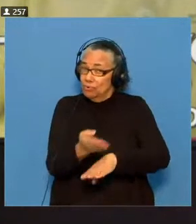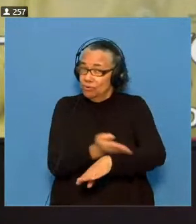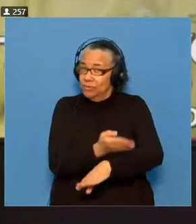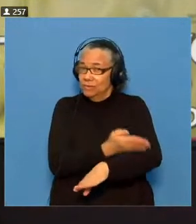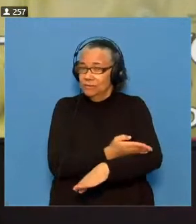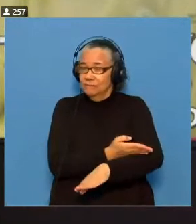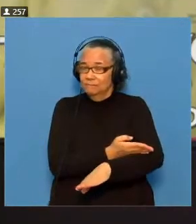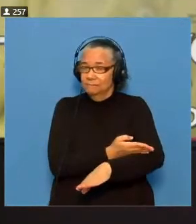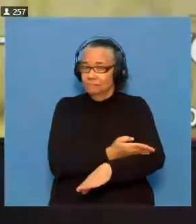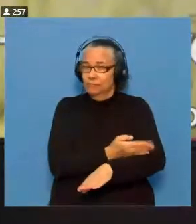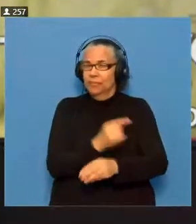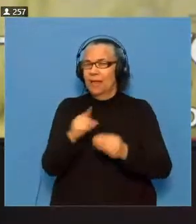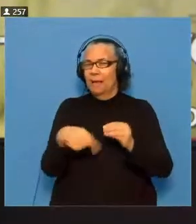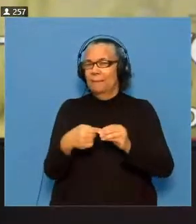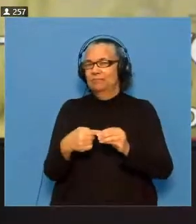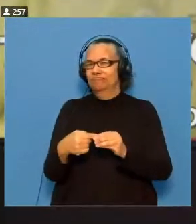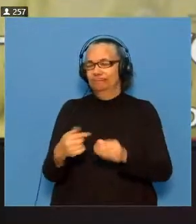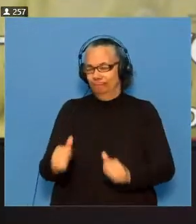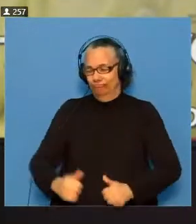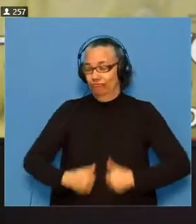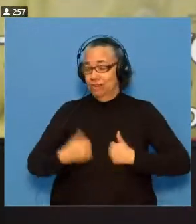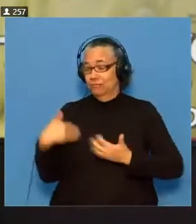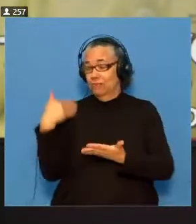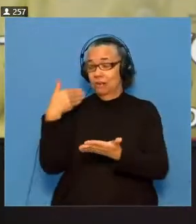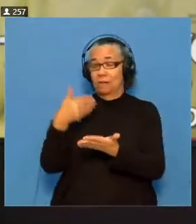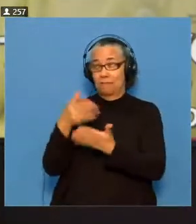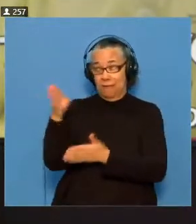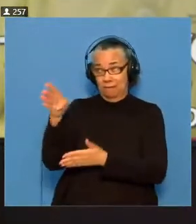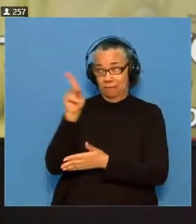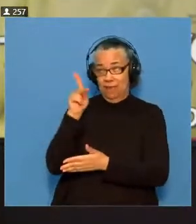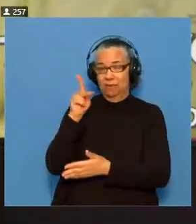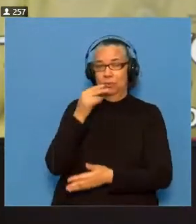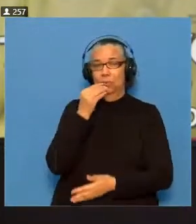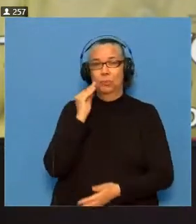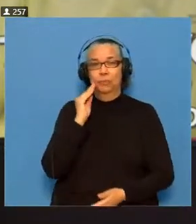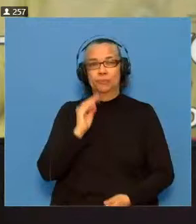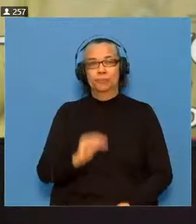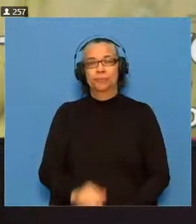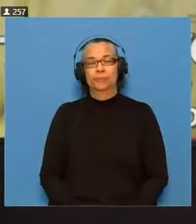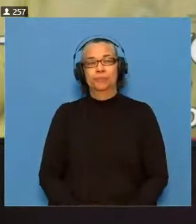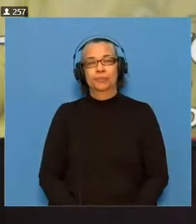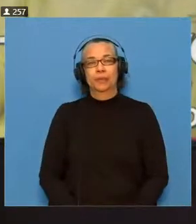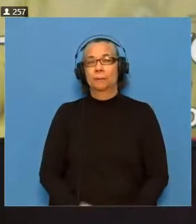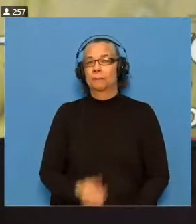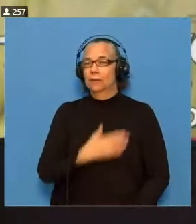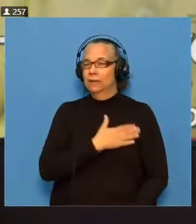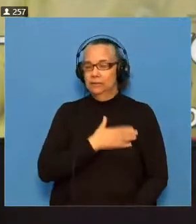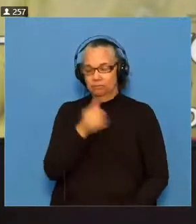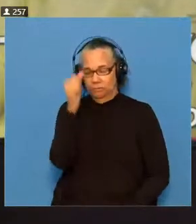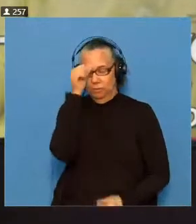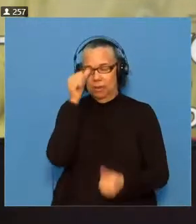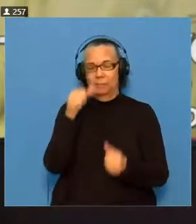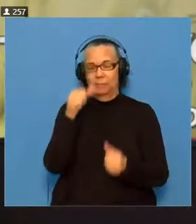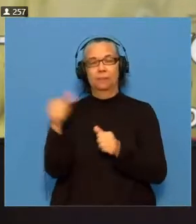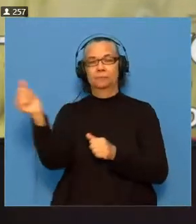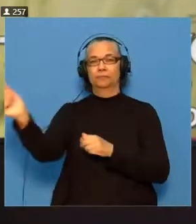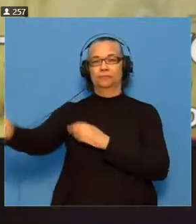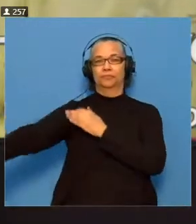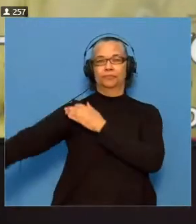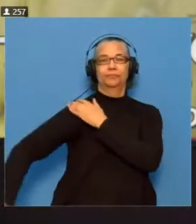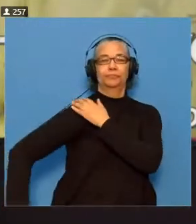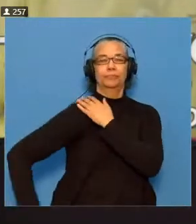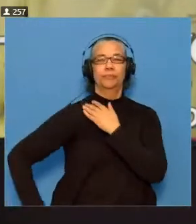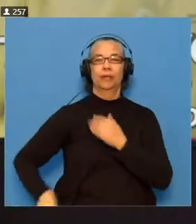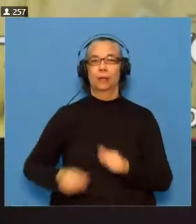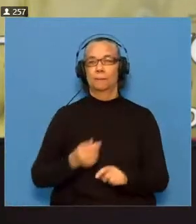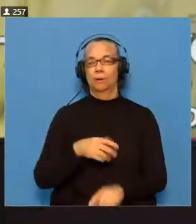Regarding returning residents, the Ministry of Health would like to remind the public that as per the quarantine COVID-19 number